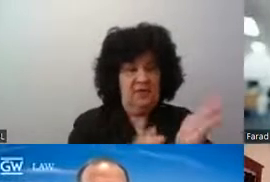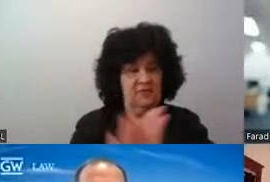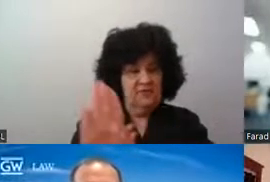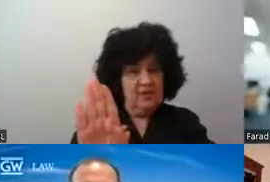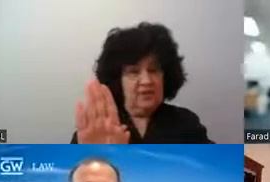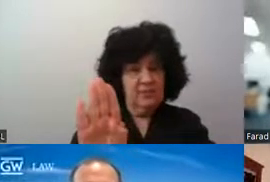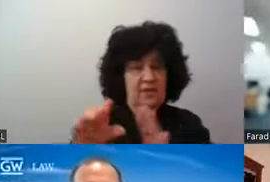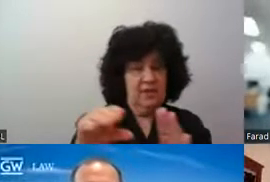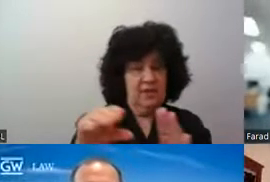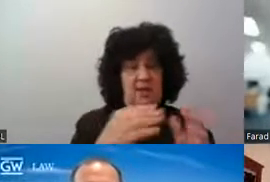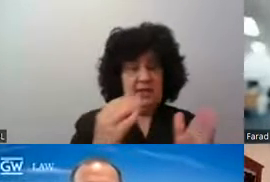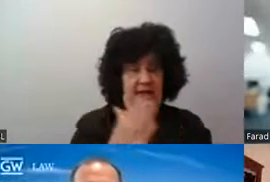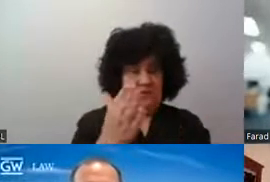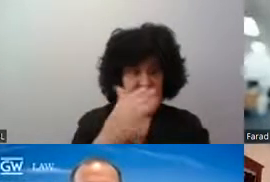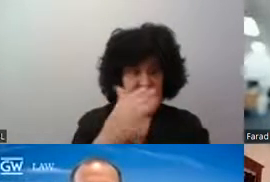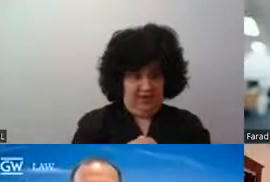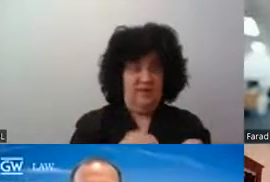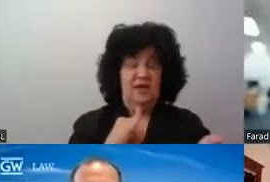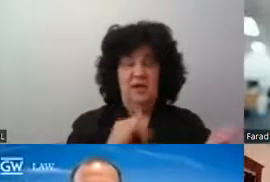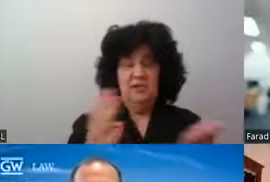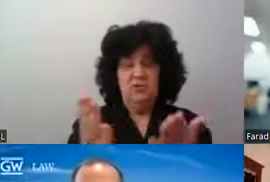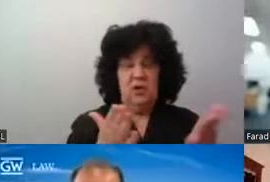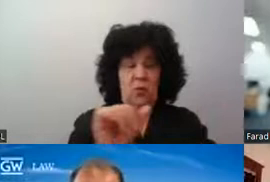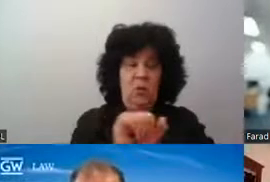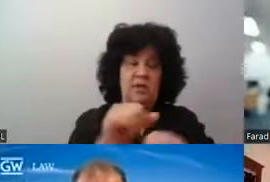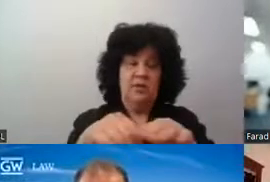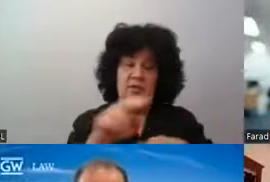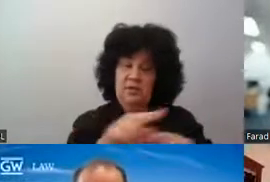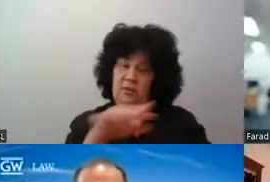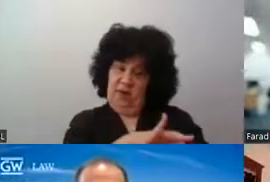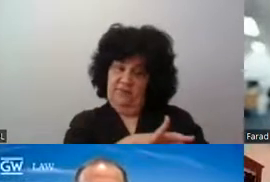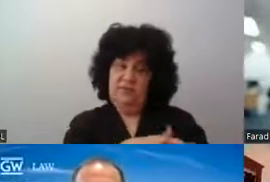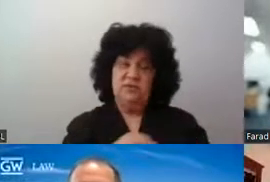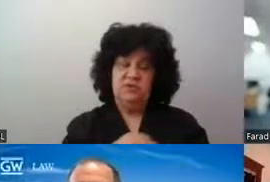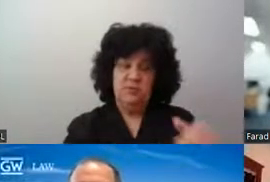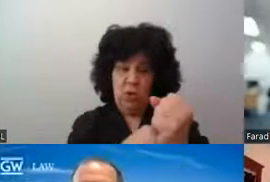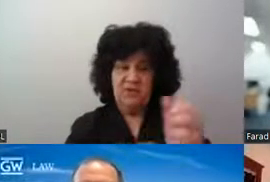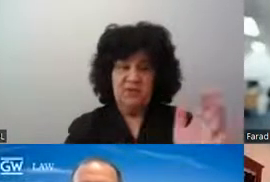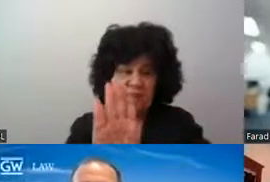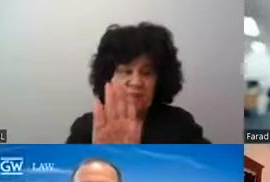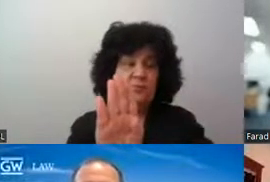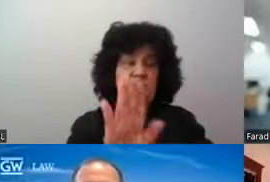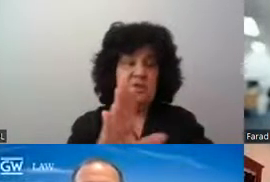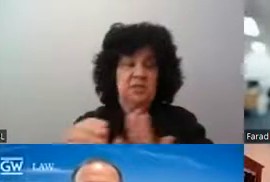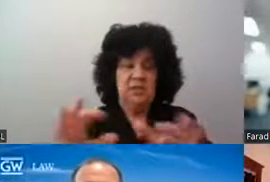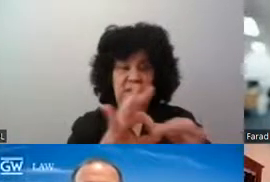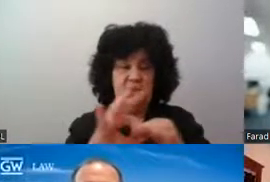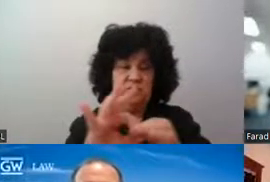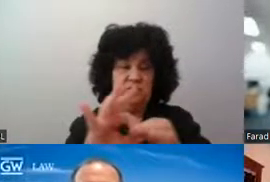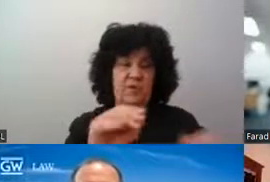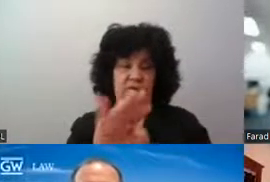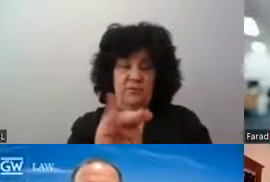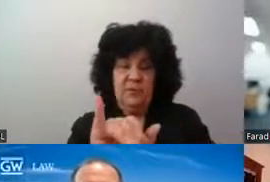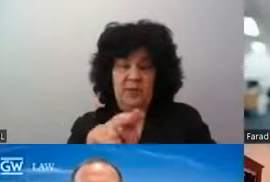community. After doing that, I served working in a nonprofit, supporting the development and engagement of minority-owned